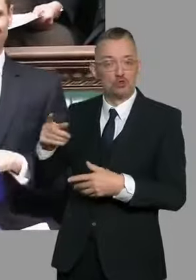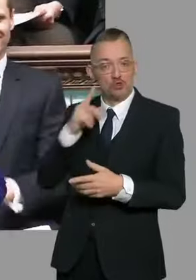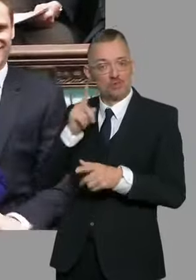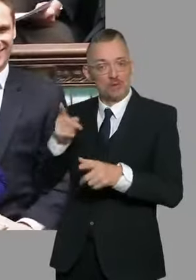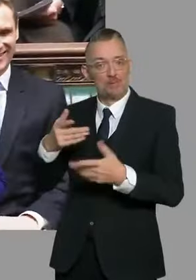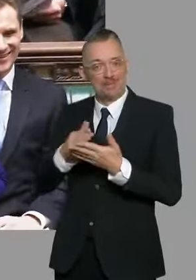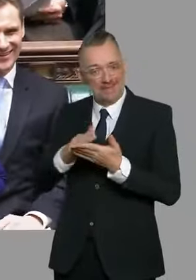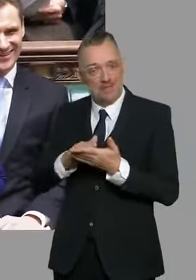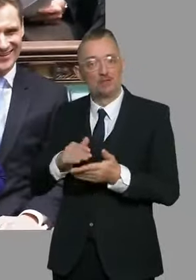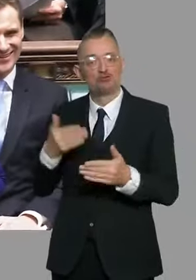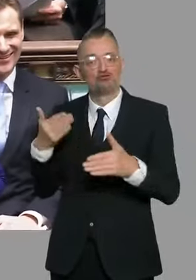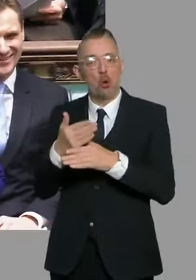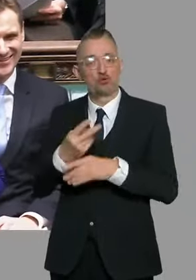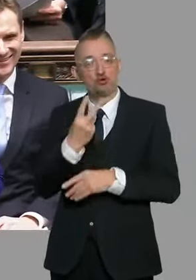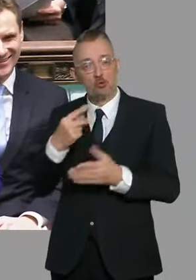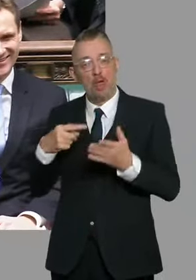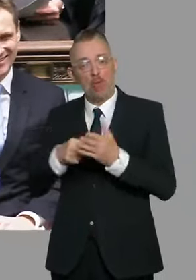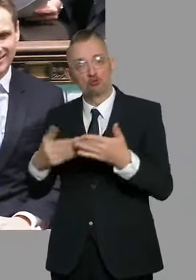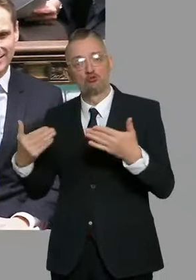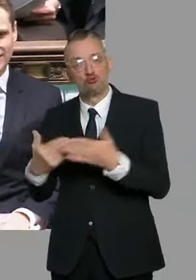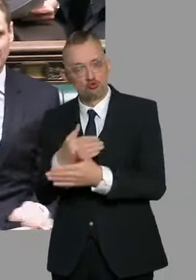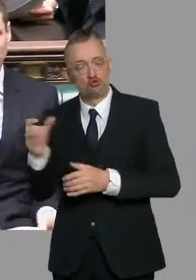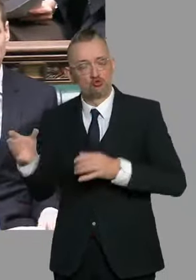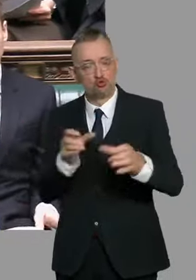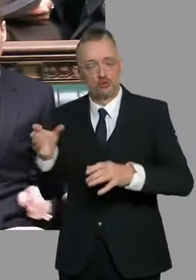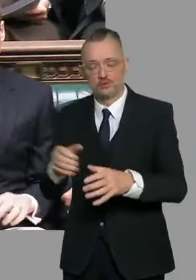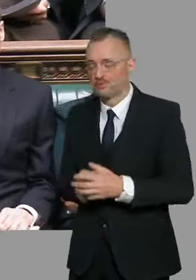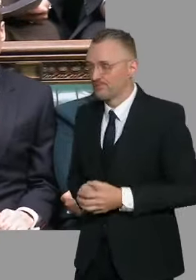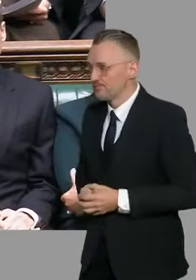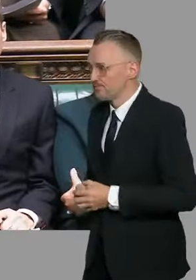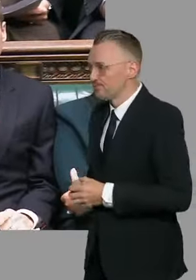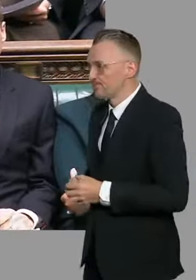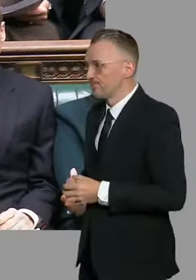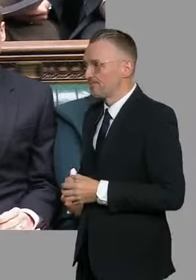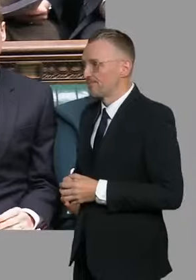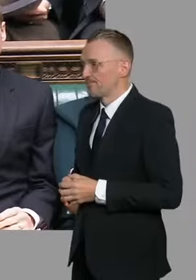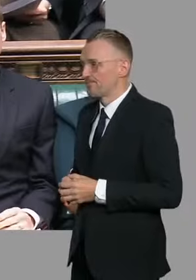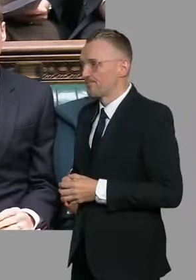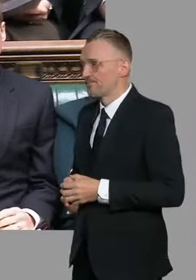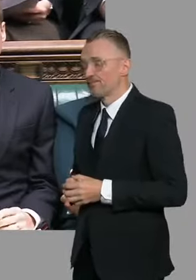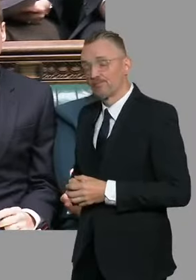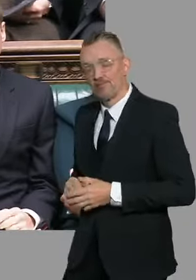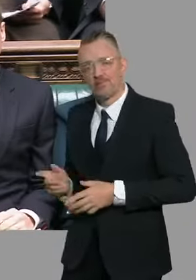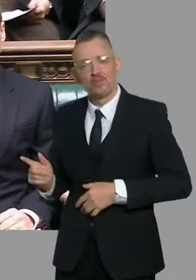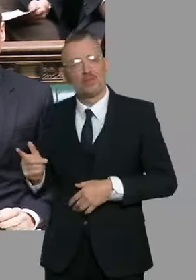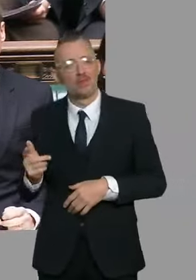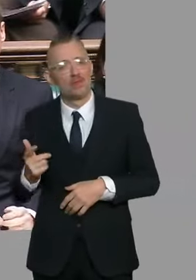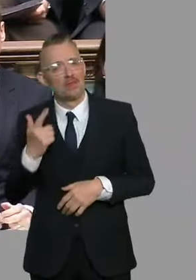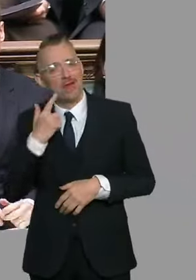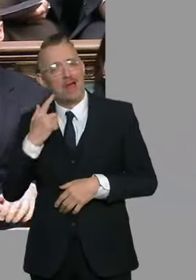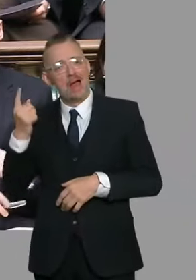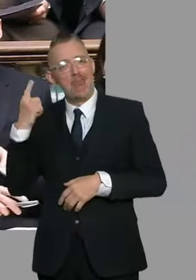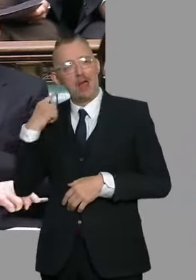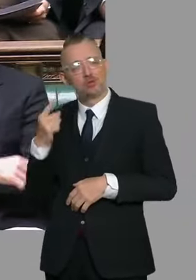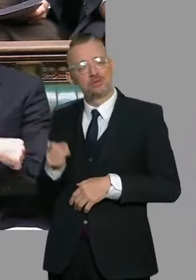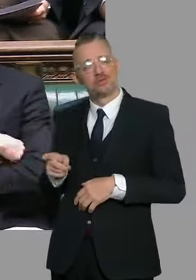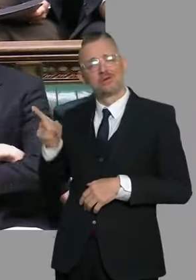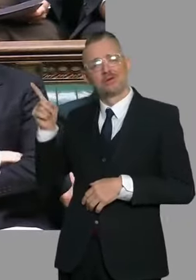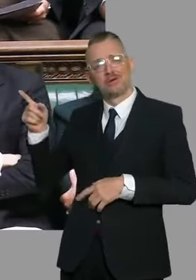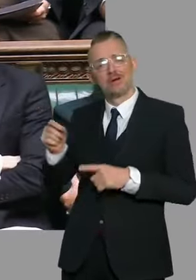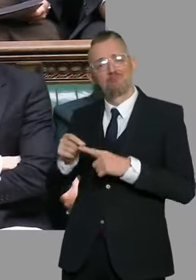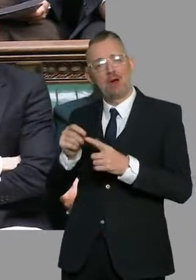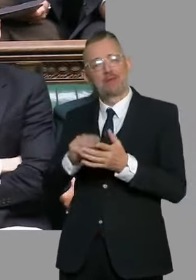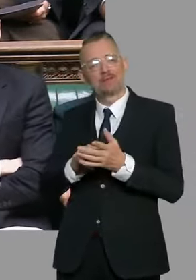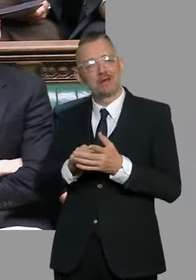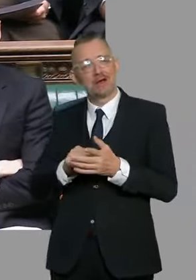Mr. Speaker, last week the Prime Minister didn't seem to want to talk about appointing fraudsters to his cabinet. In fact, he seemed to want to talk about